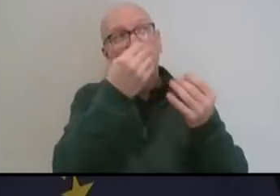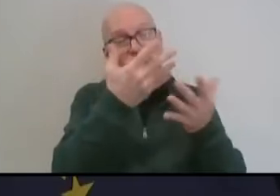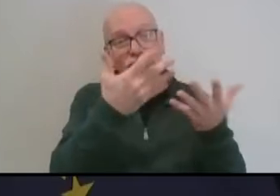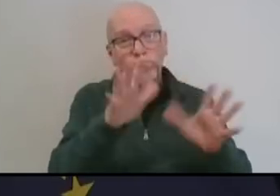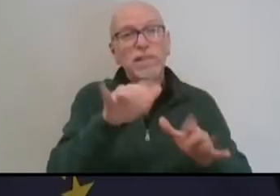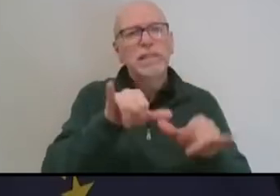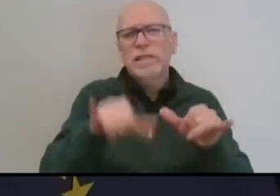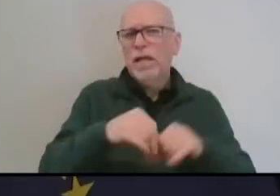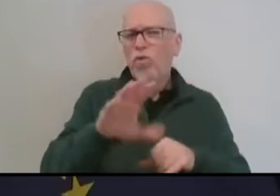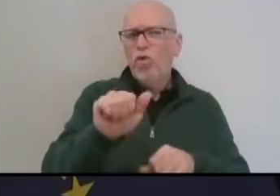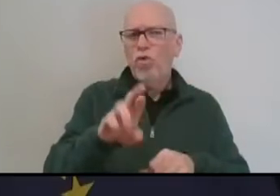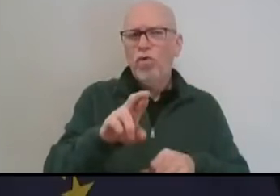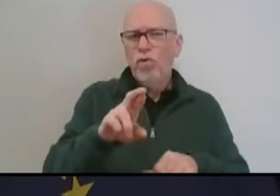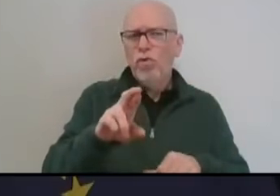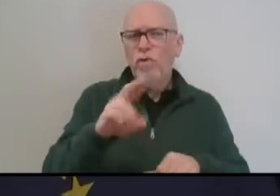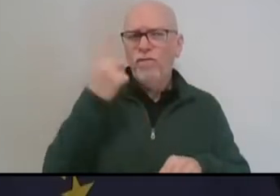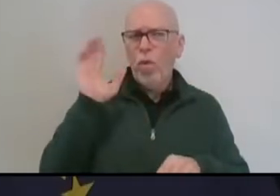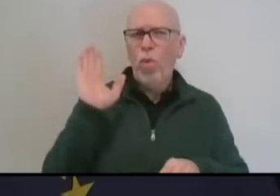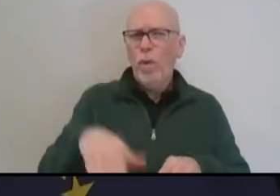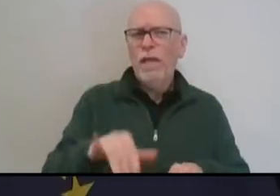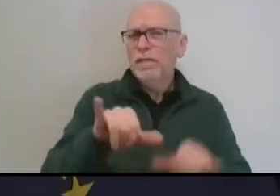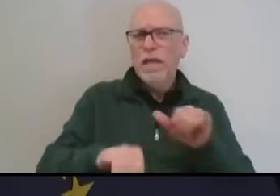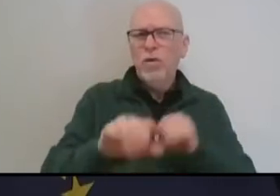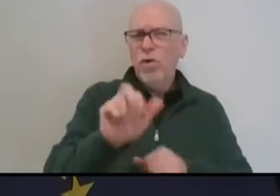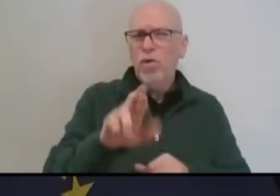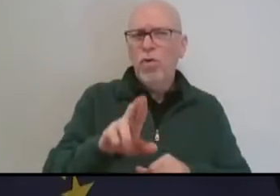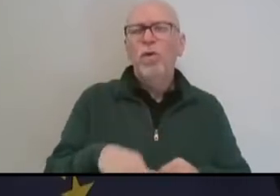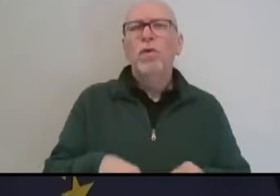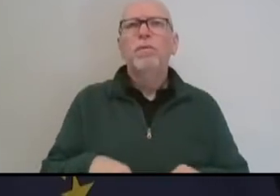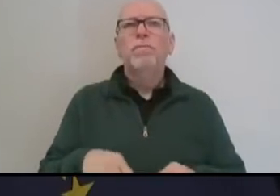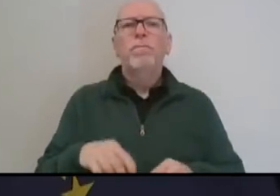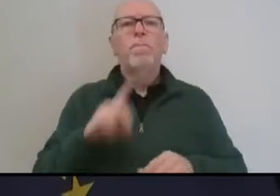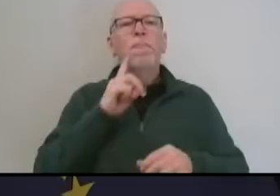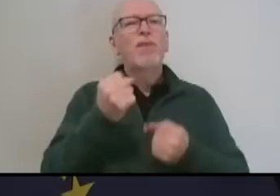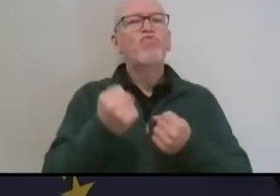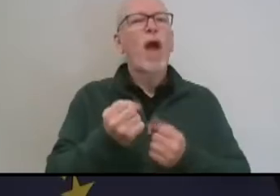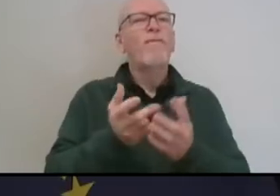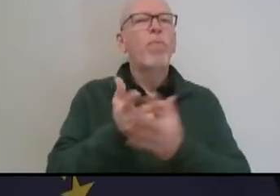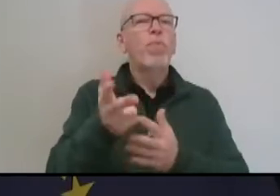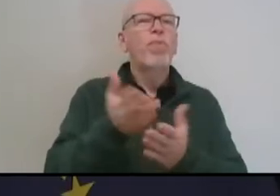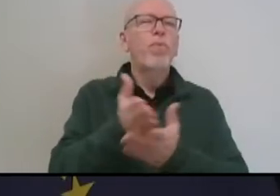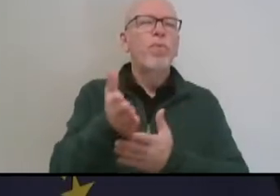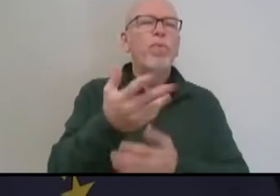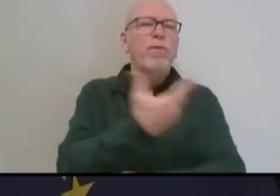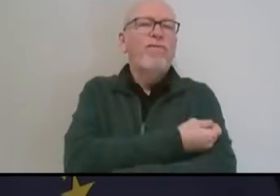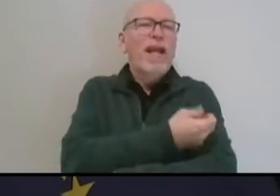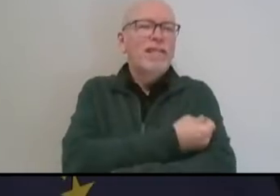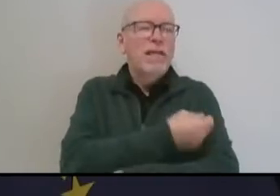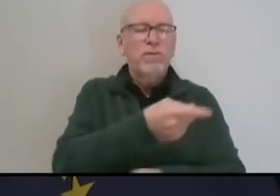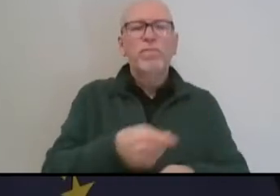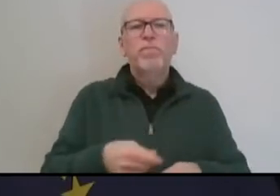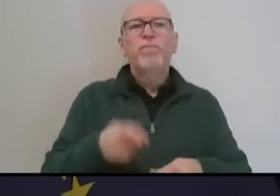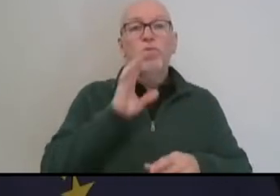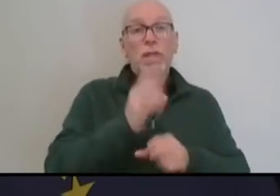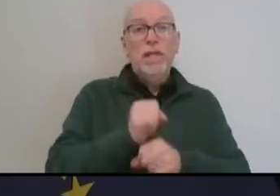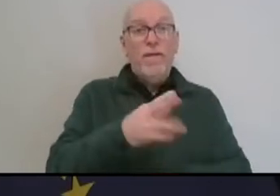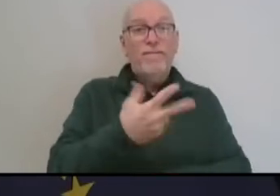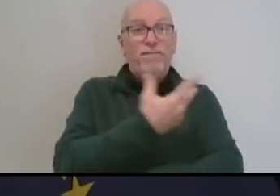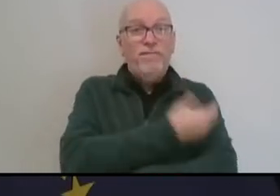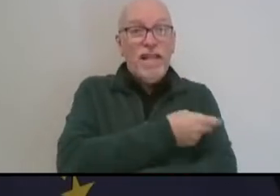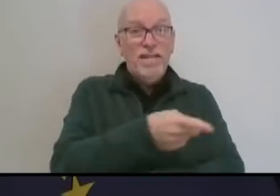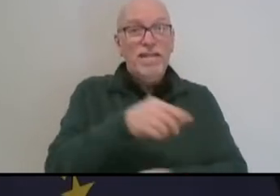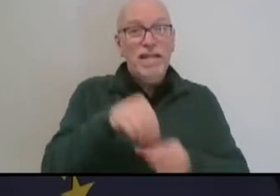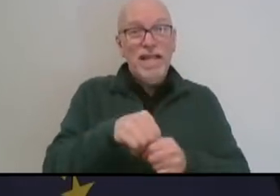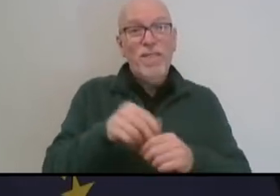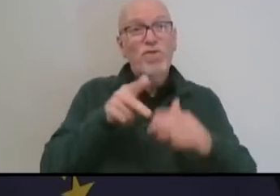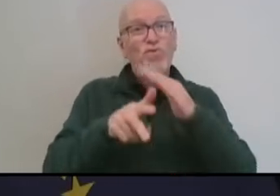in your car the entire time. So really a drive-through mass vax location. You'll actually get your vaccine in the